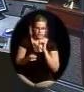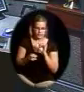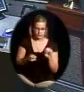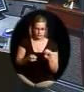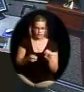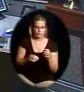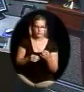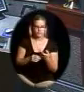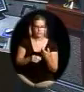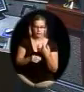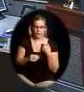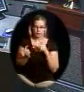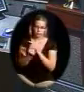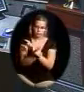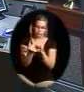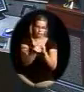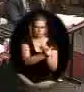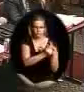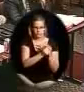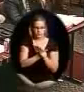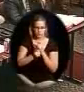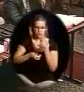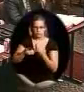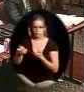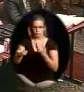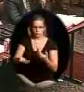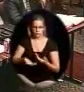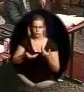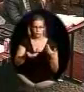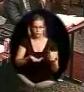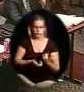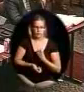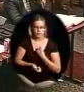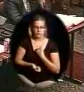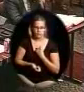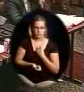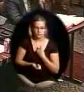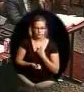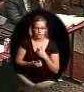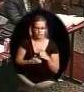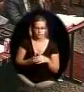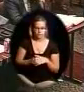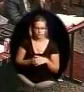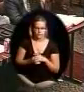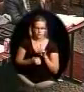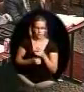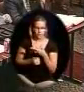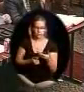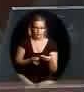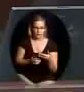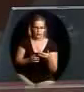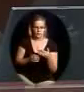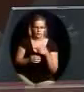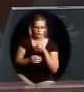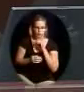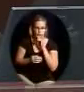around, introducing myself to a lot of the sponsors there that attended there, one thing that stood out to